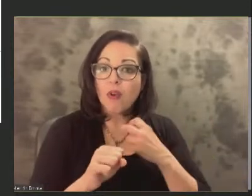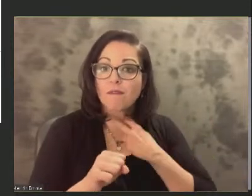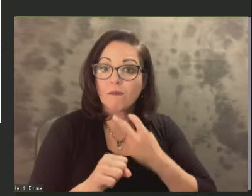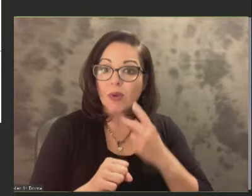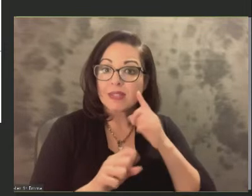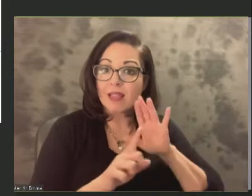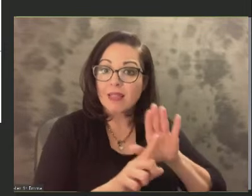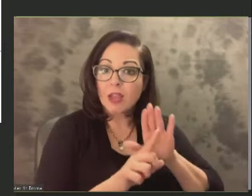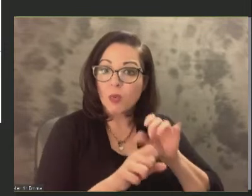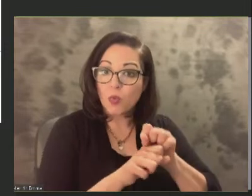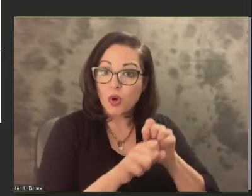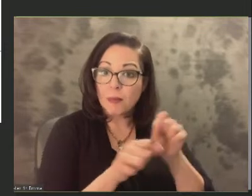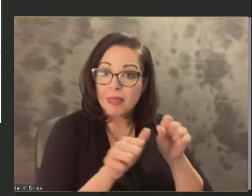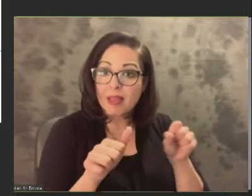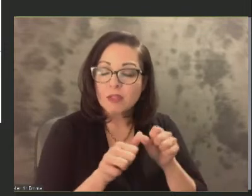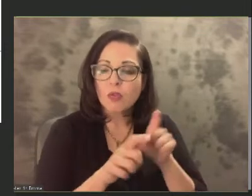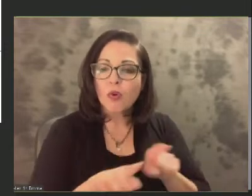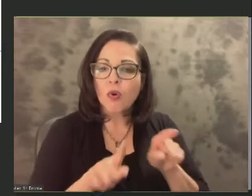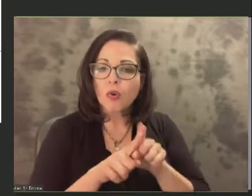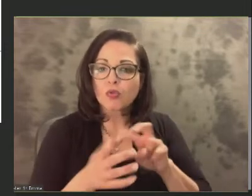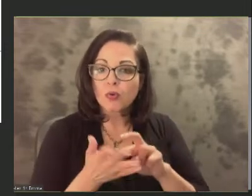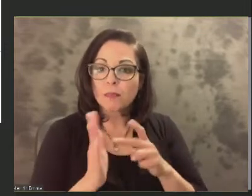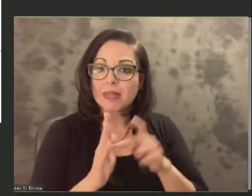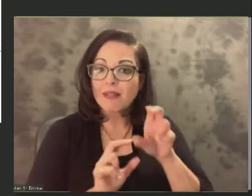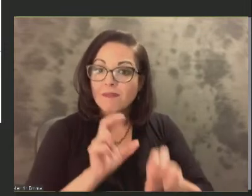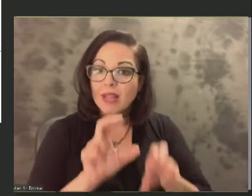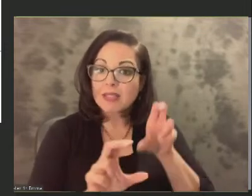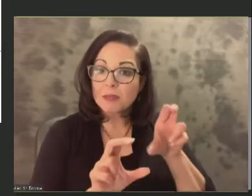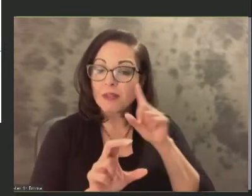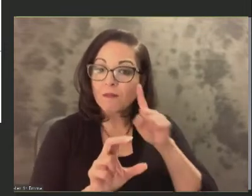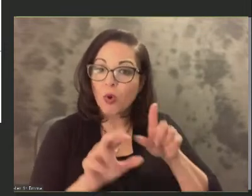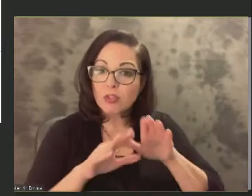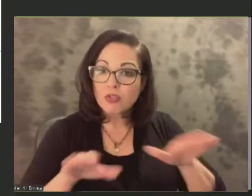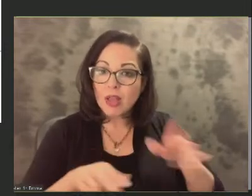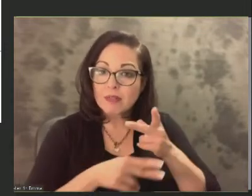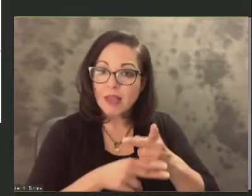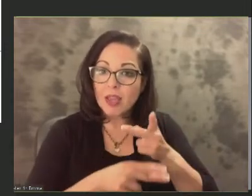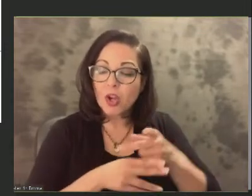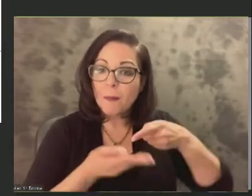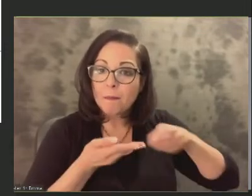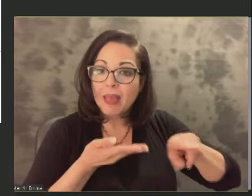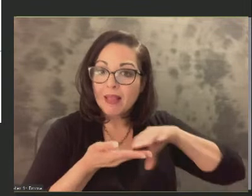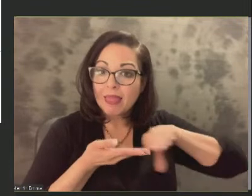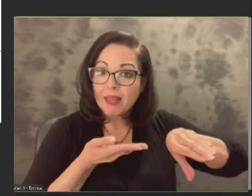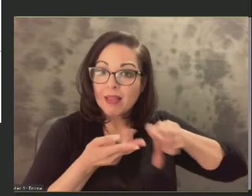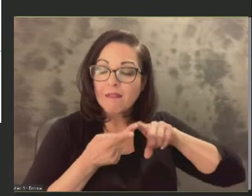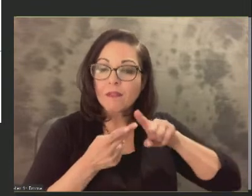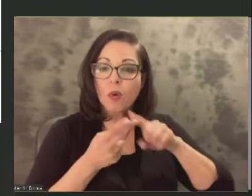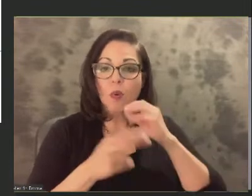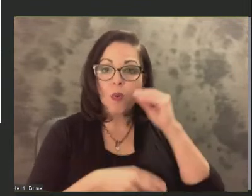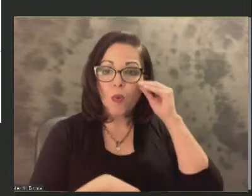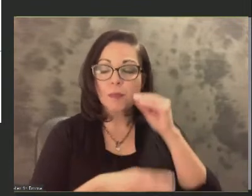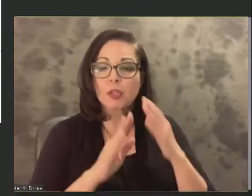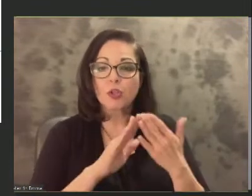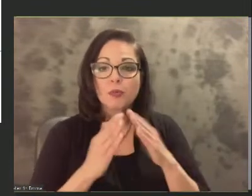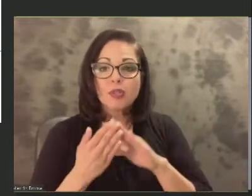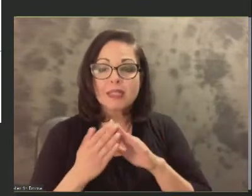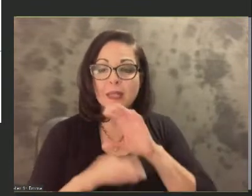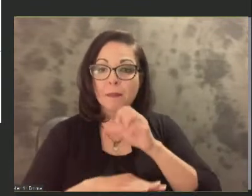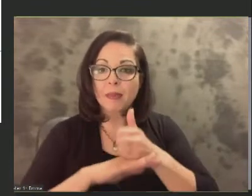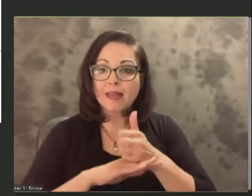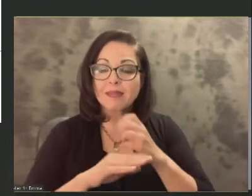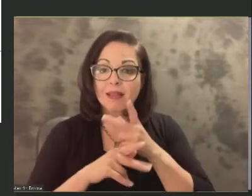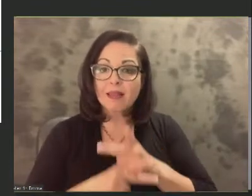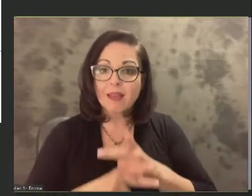workplace. It also means that investment in childcare, paid leave, home and community-based care, and other family